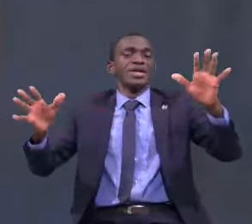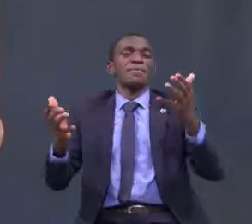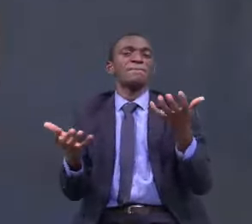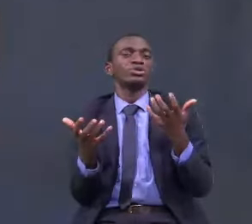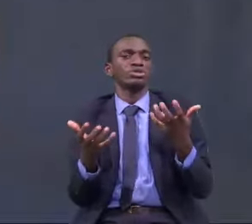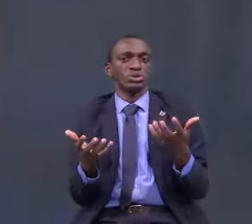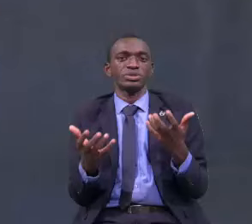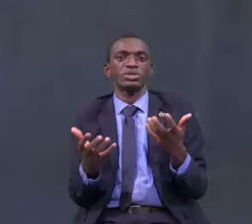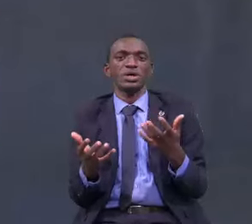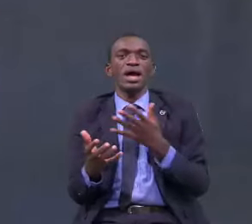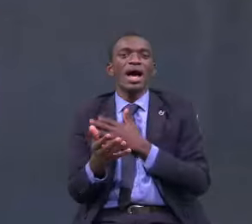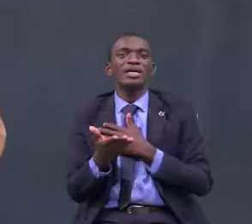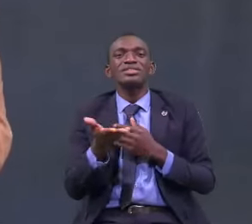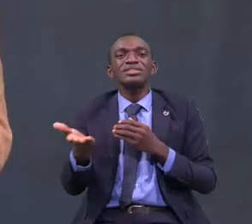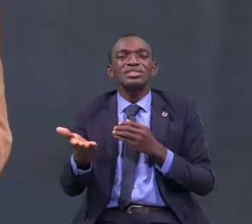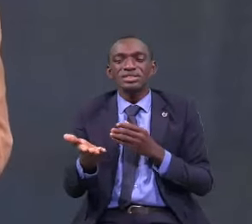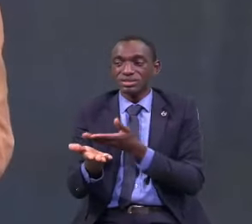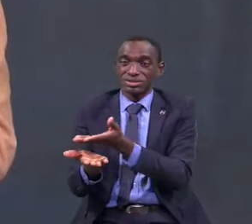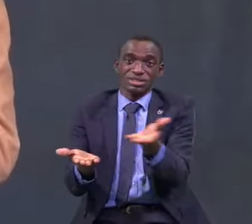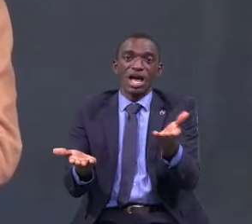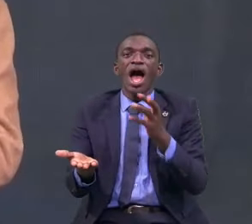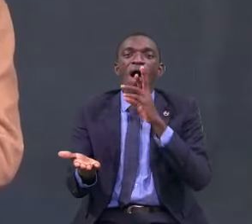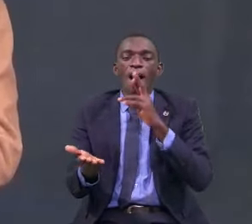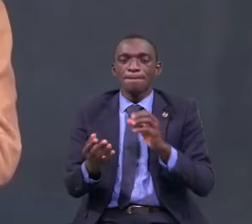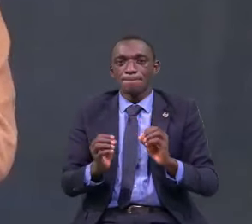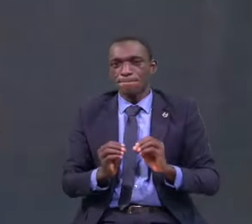And it's the pursuit that makes you glow on the inside.